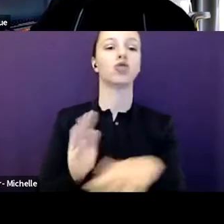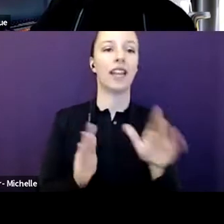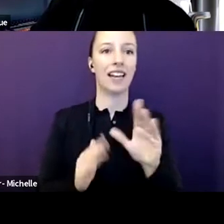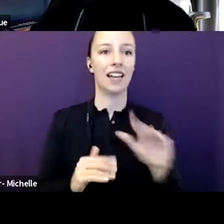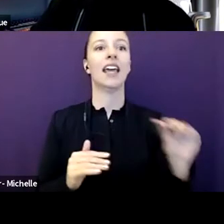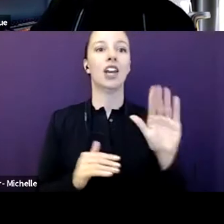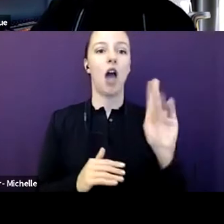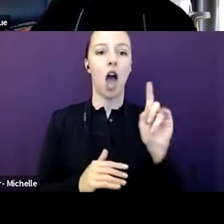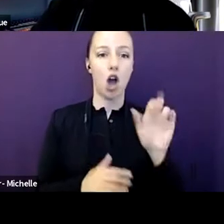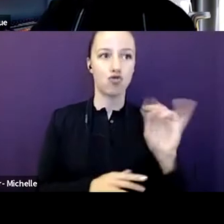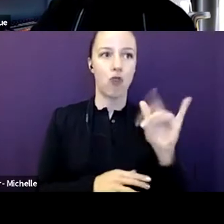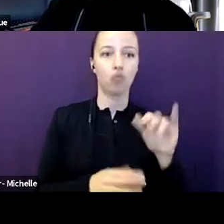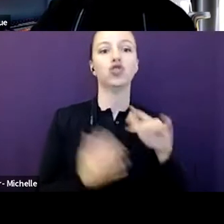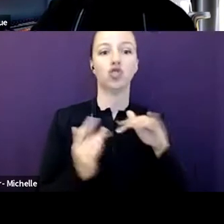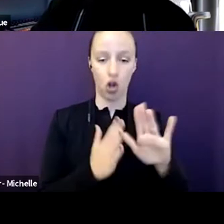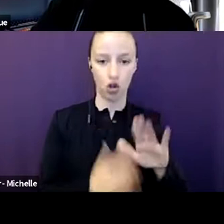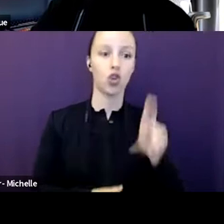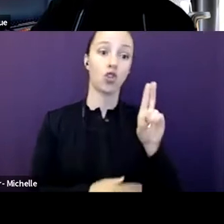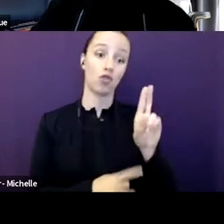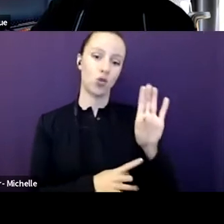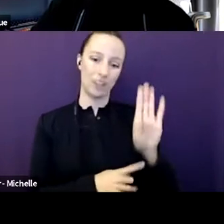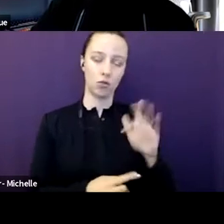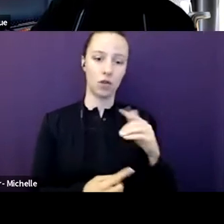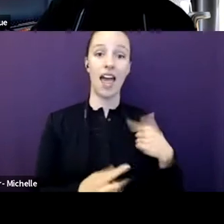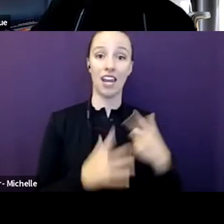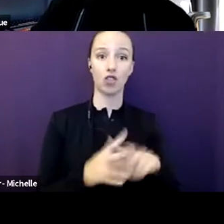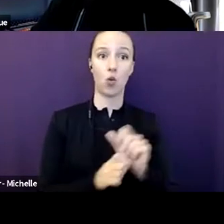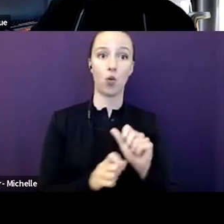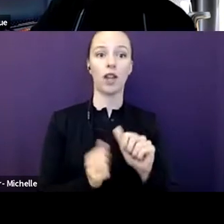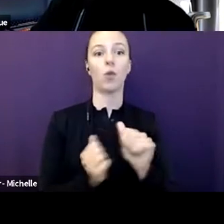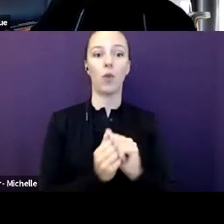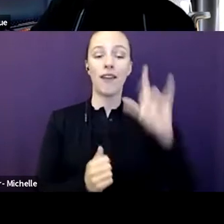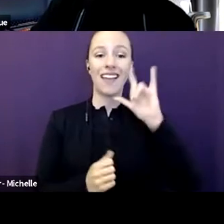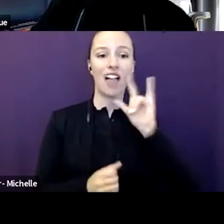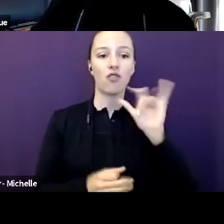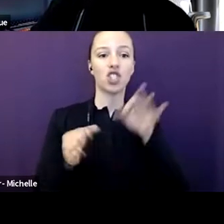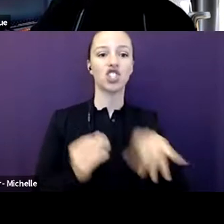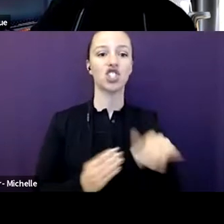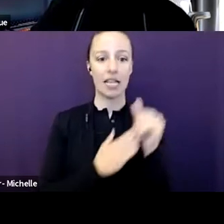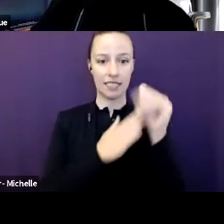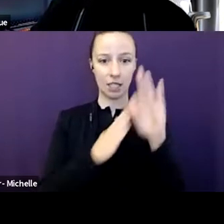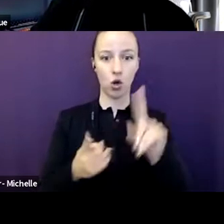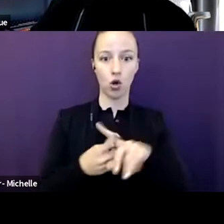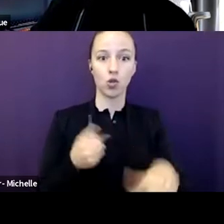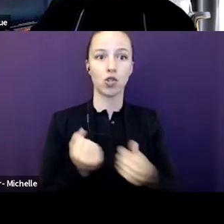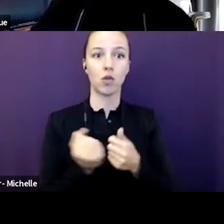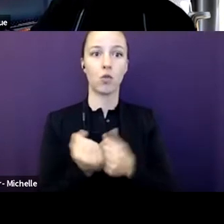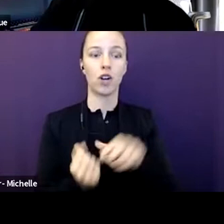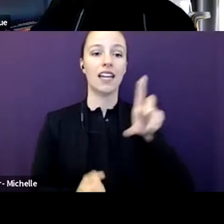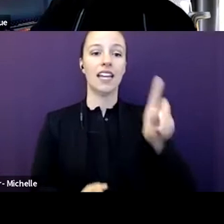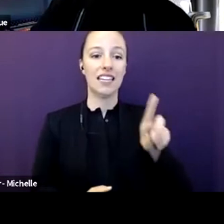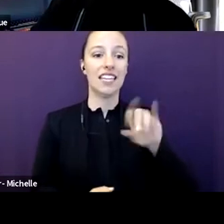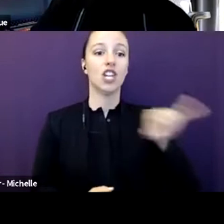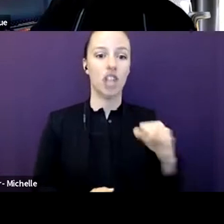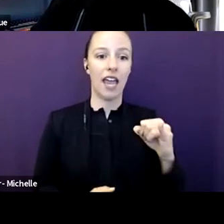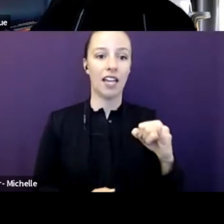Berkeley. And I began working with California Justice Leaders to support DJJ youth